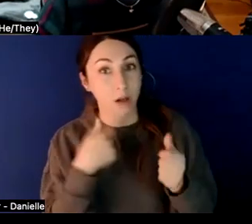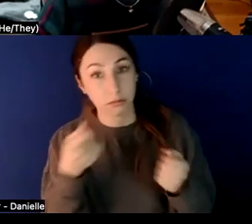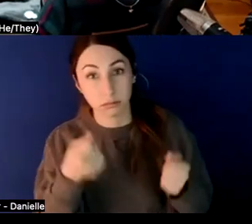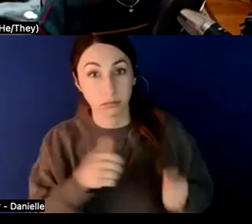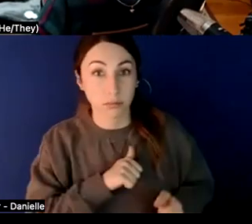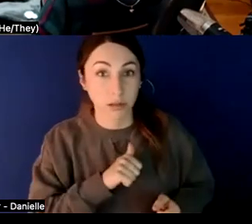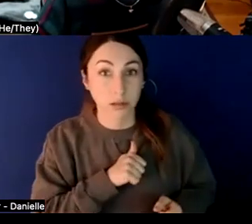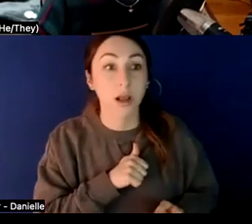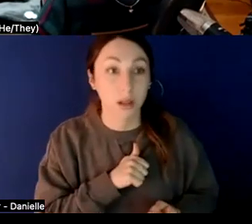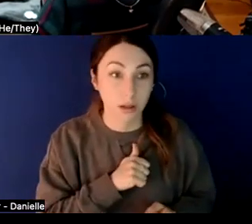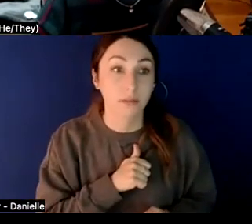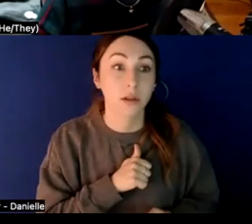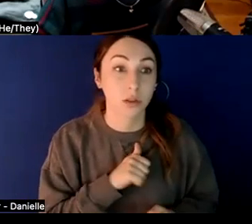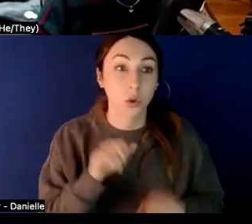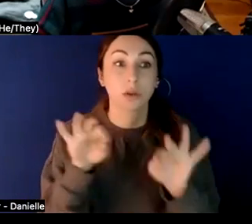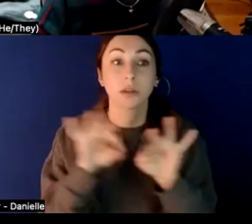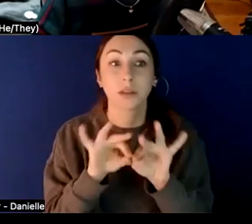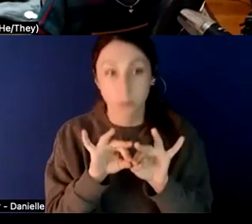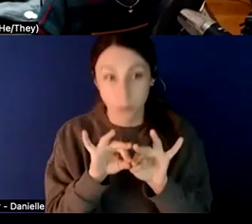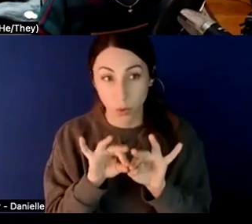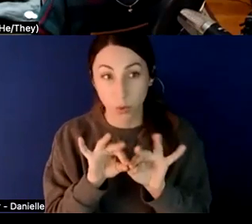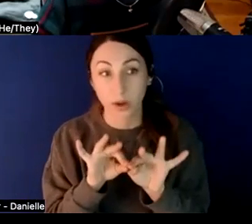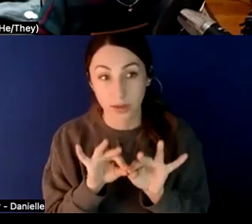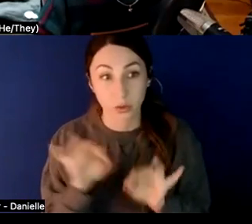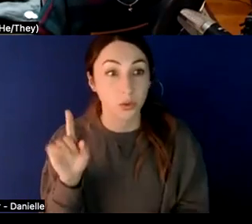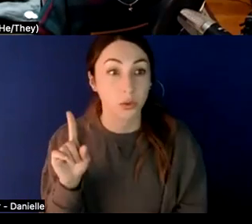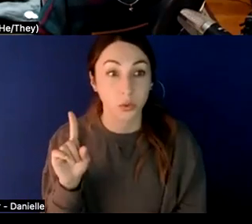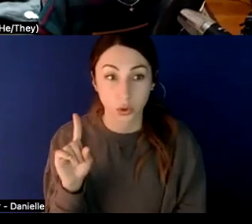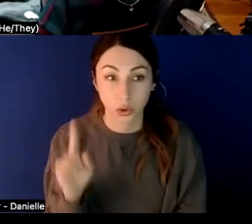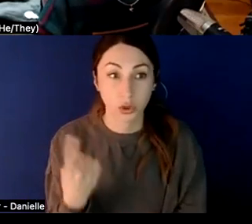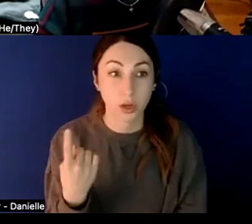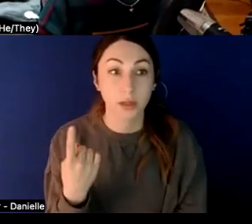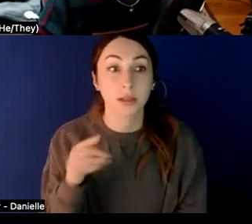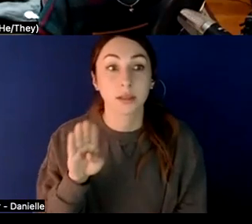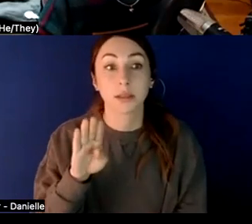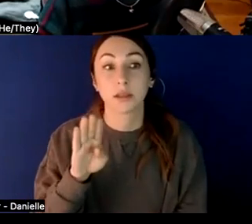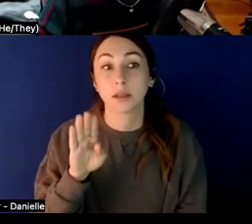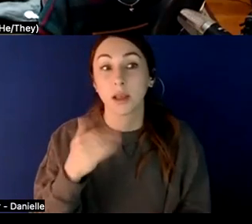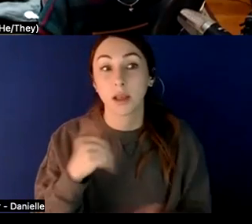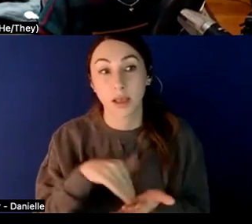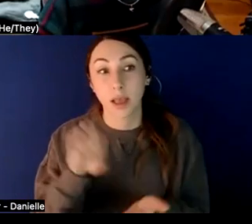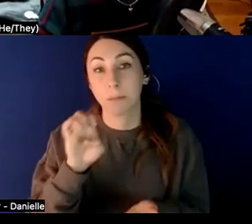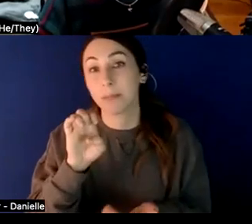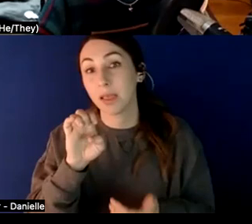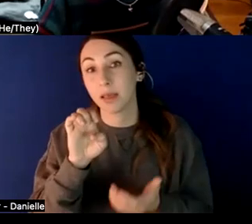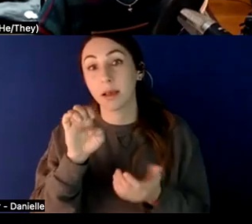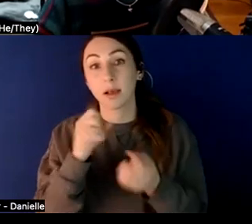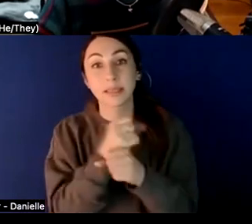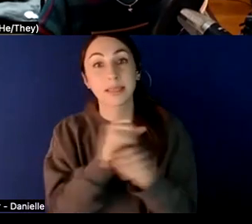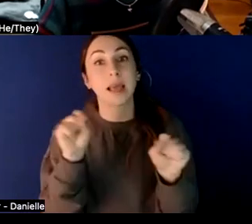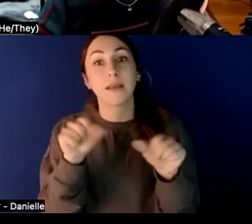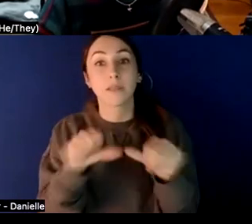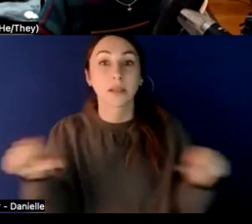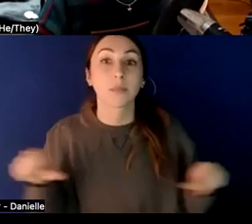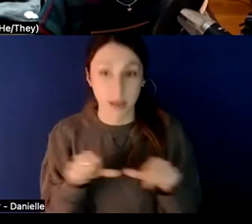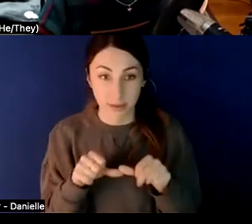And so it's very important to just be that, again, that safe space. And I